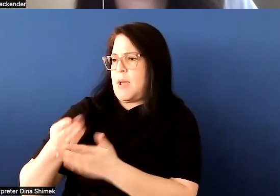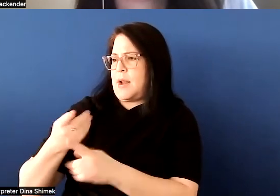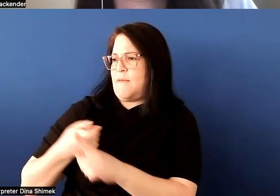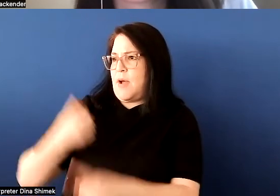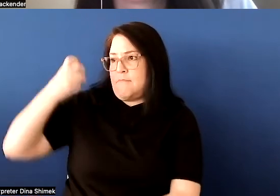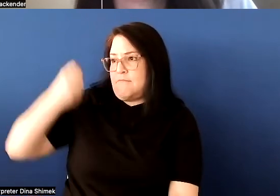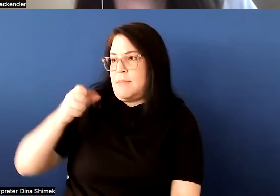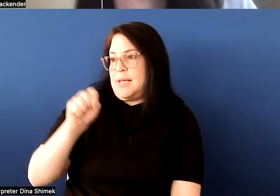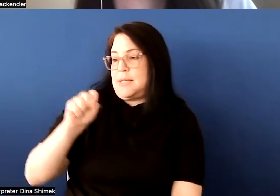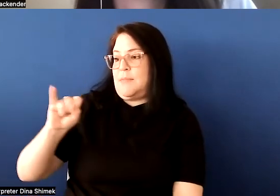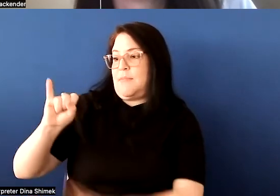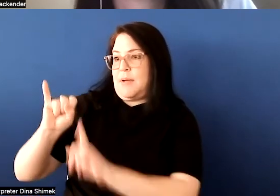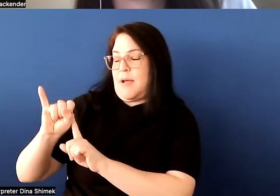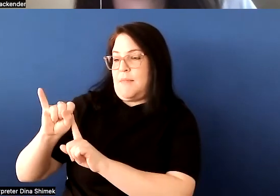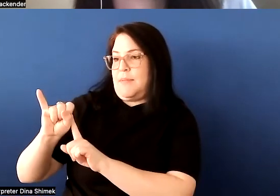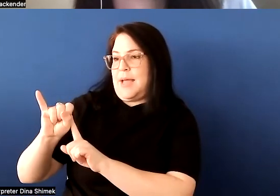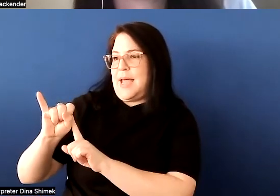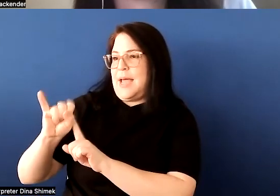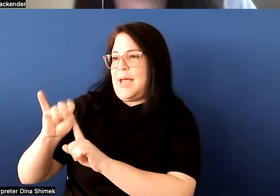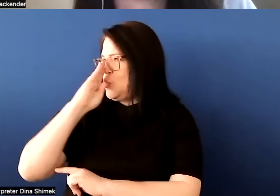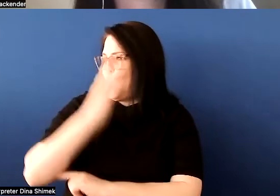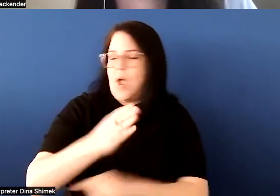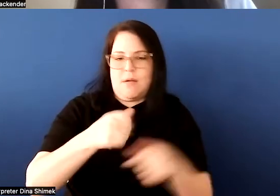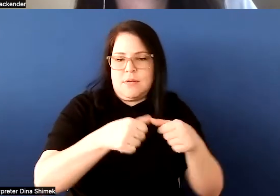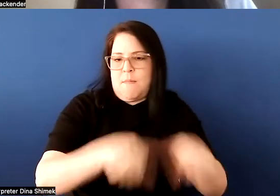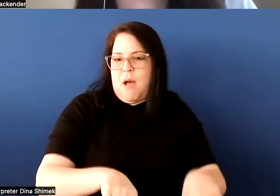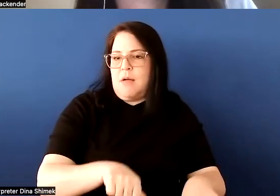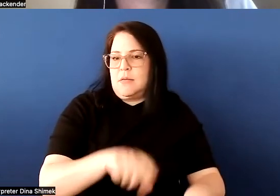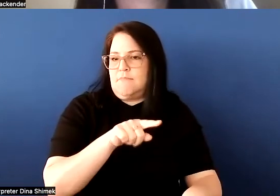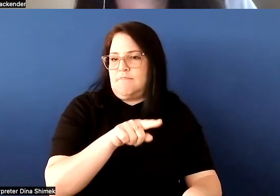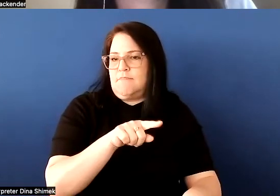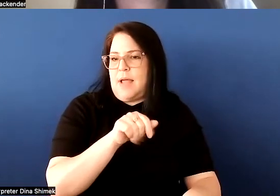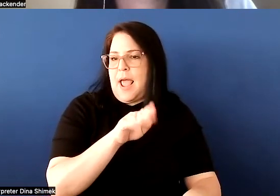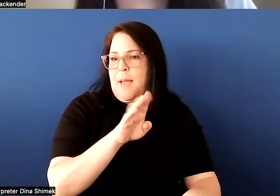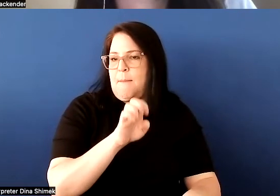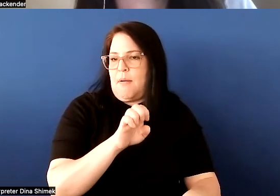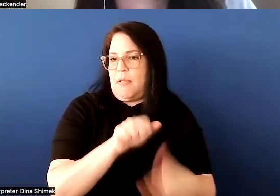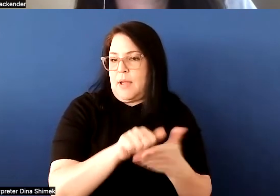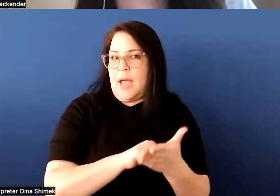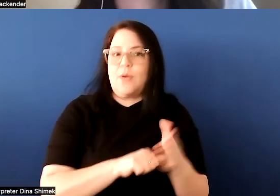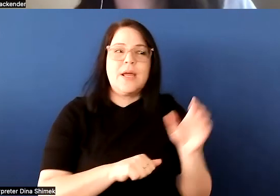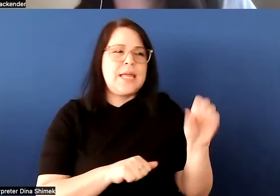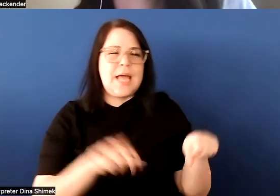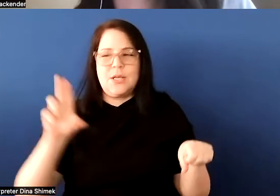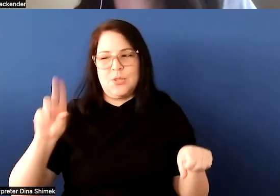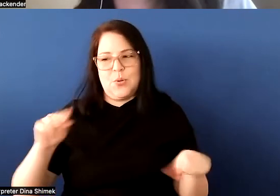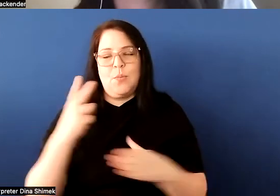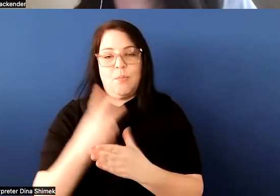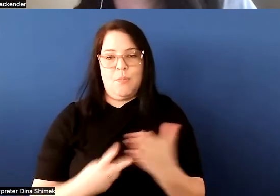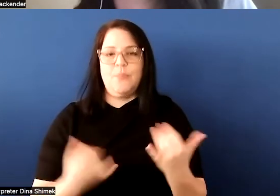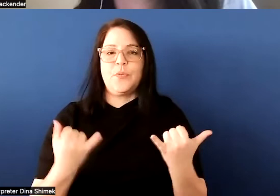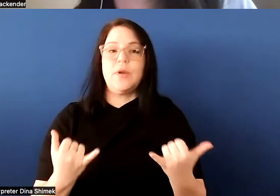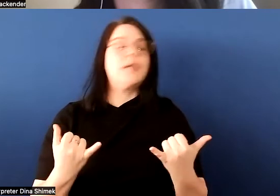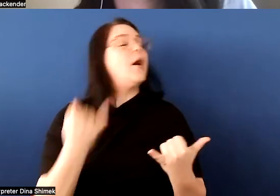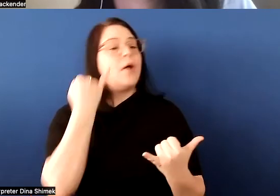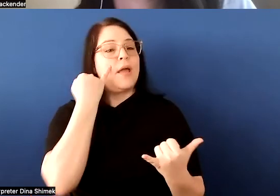supplemental security income and direct deposit it into an ABLE account? Yes and no. So currently, if